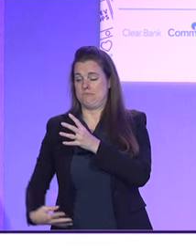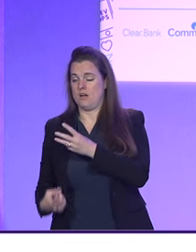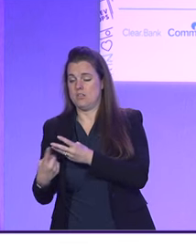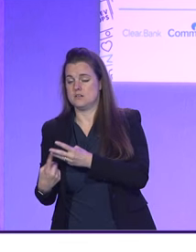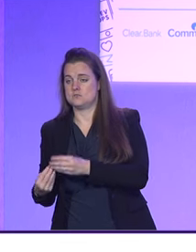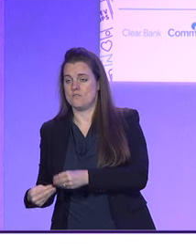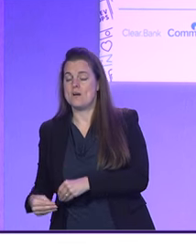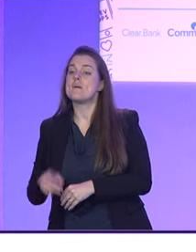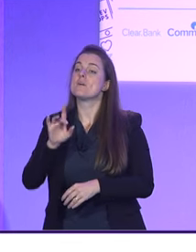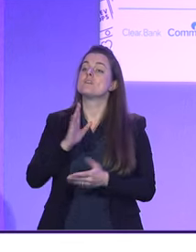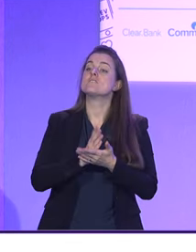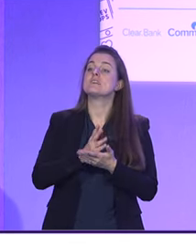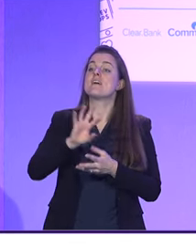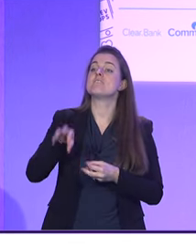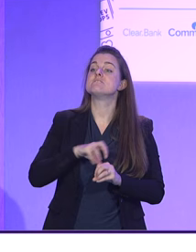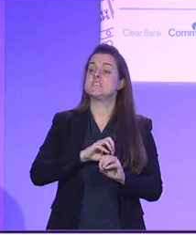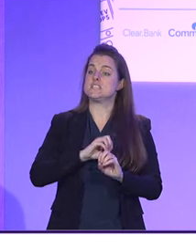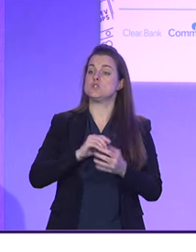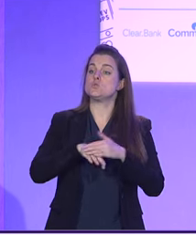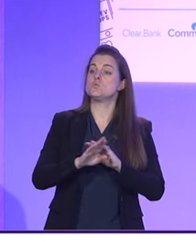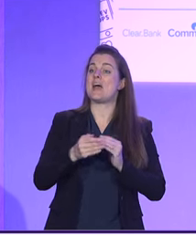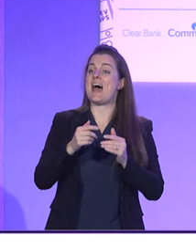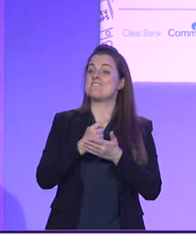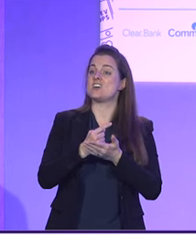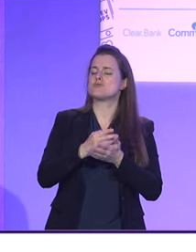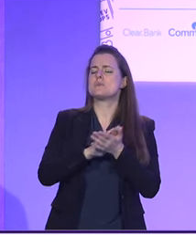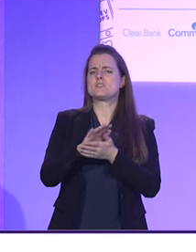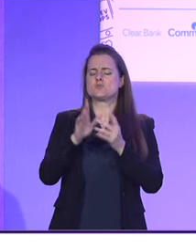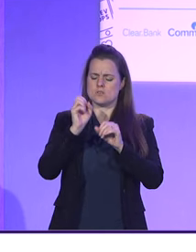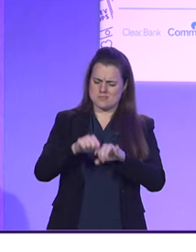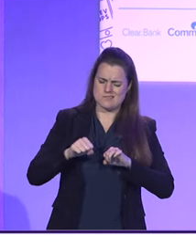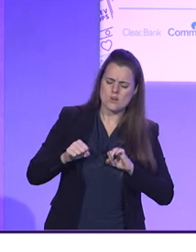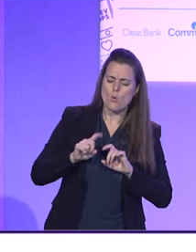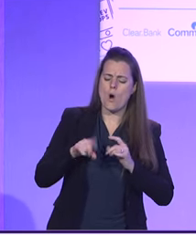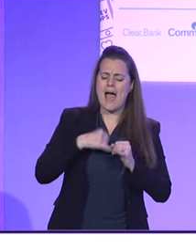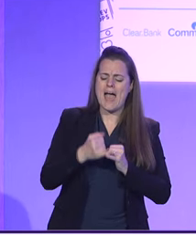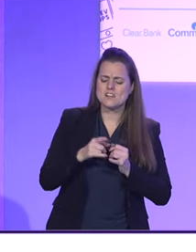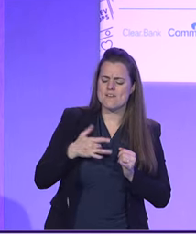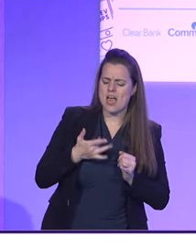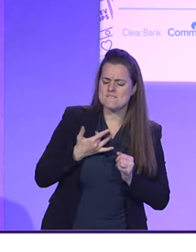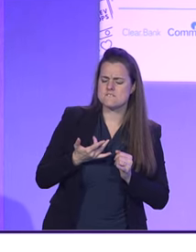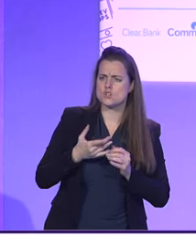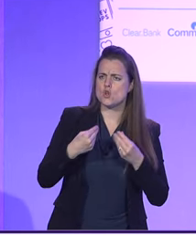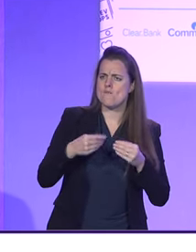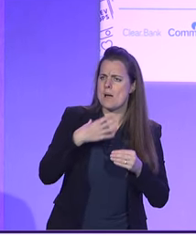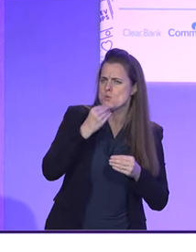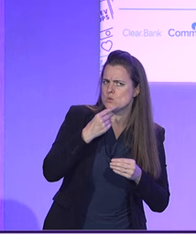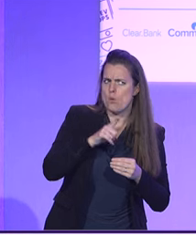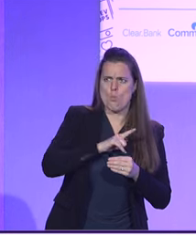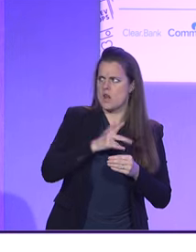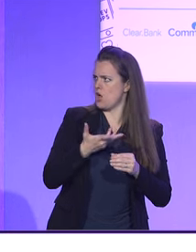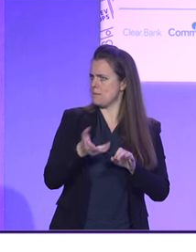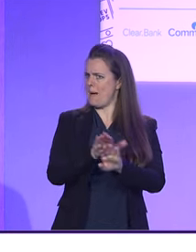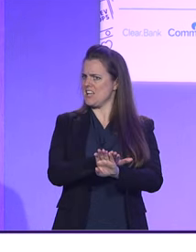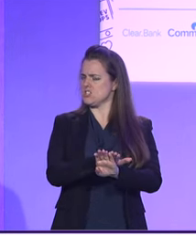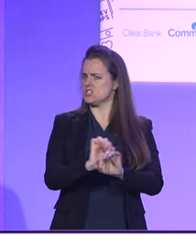feeds into the advisories, so you can look at like what end-of-life software am I using, and why haven't we patched it? You can work out what